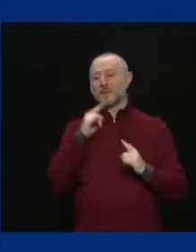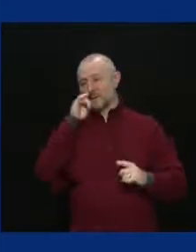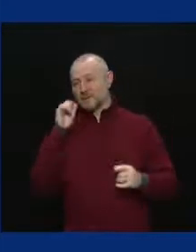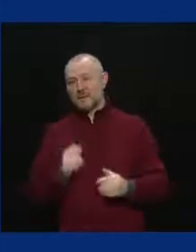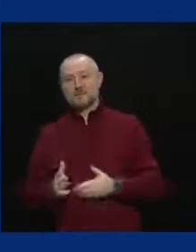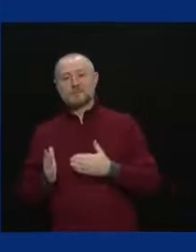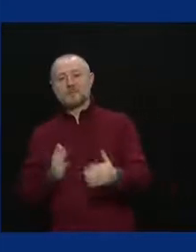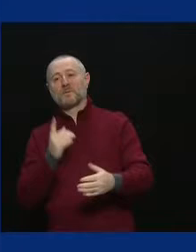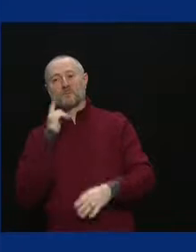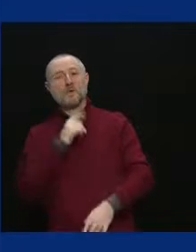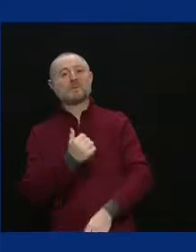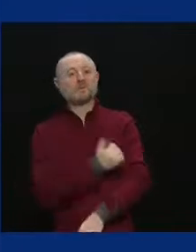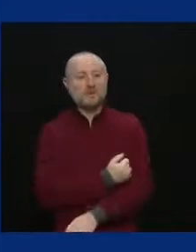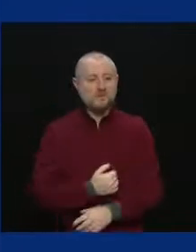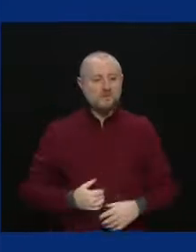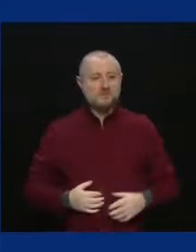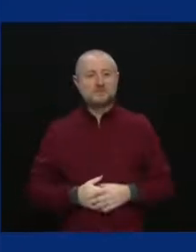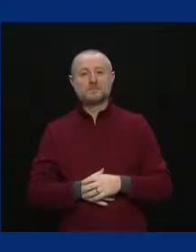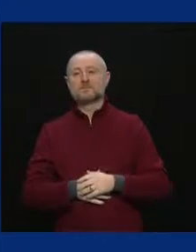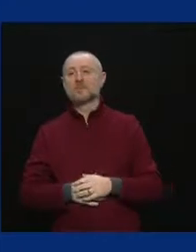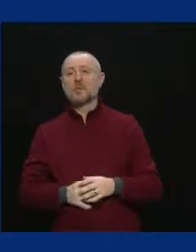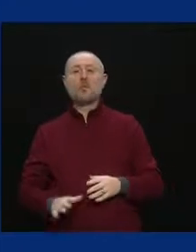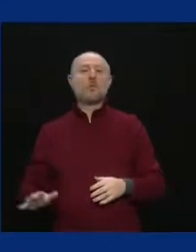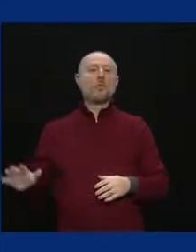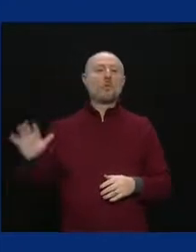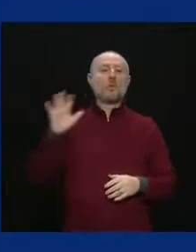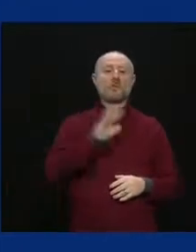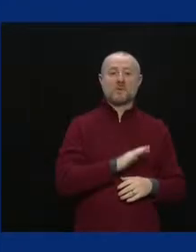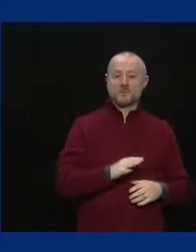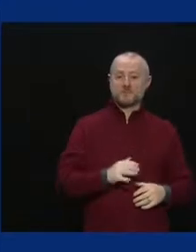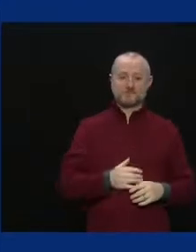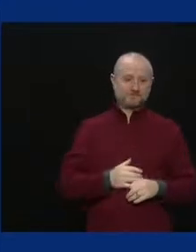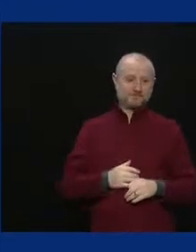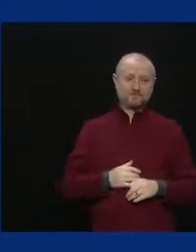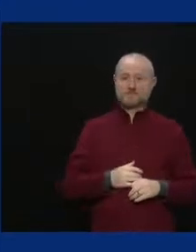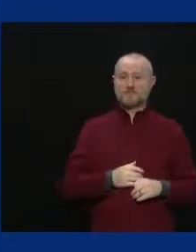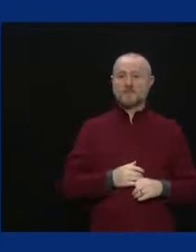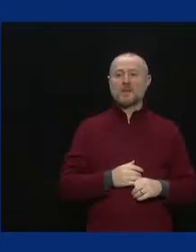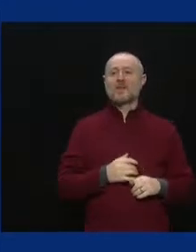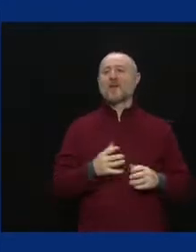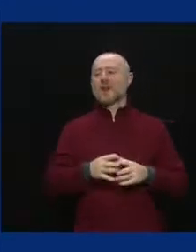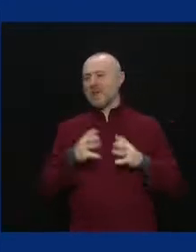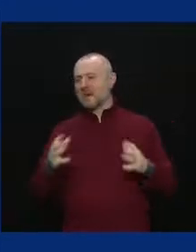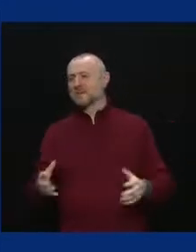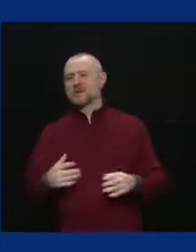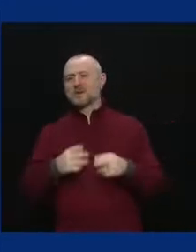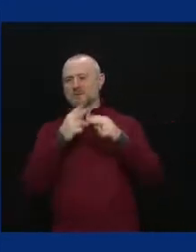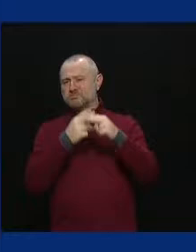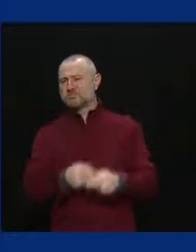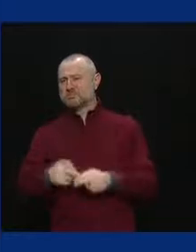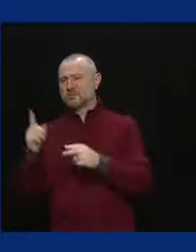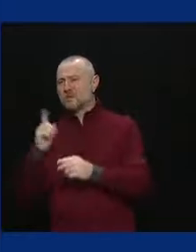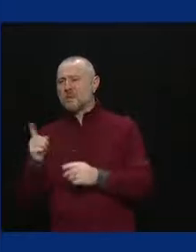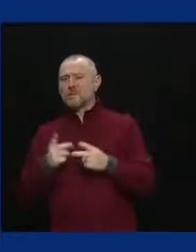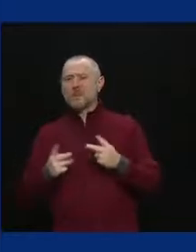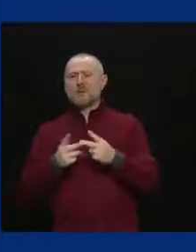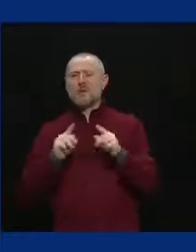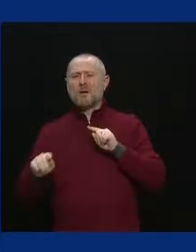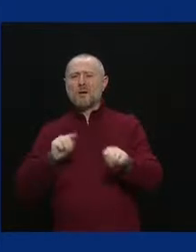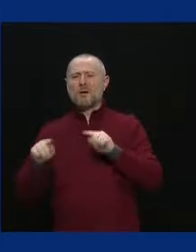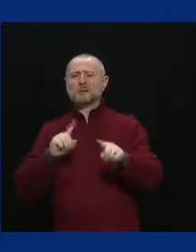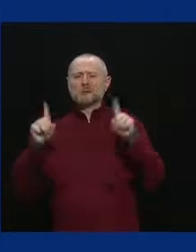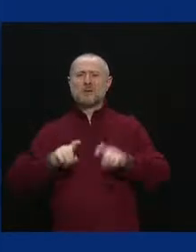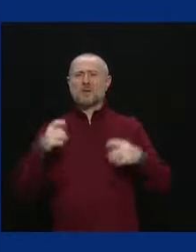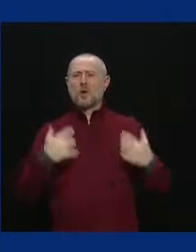in your family, and these are sites all over that we're amplifying this in addition to all the testing and vaccination sites that we